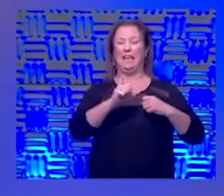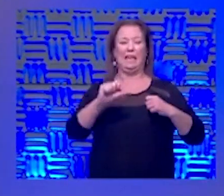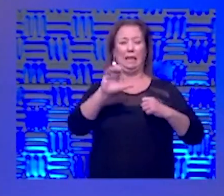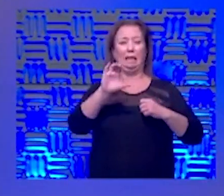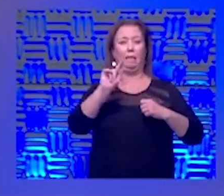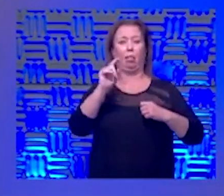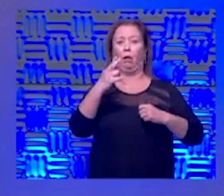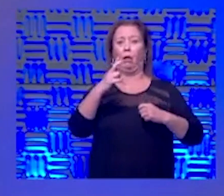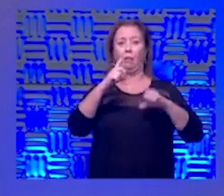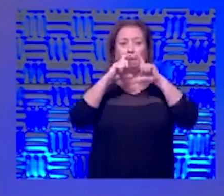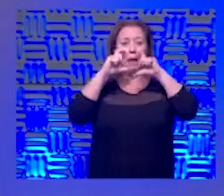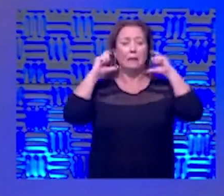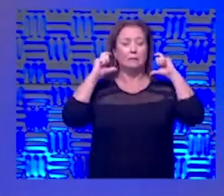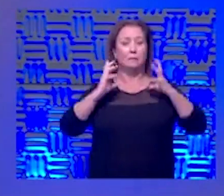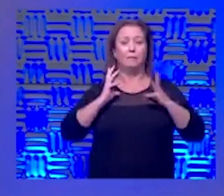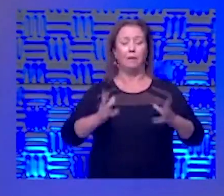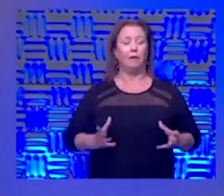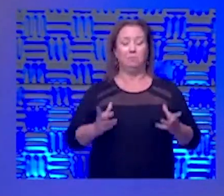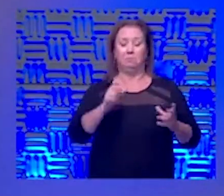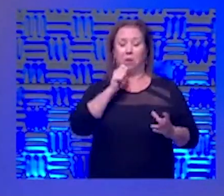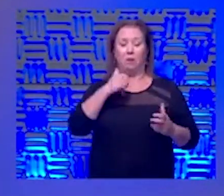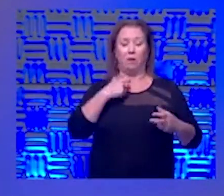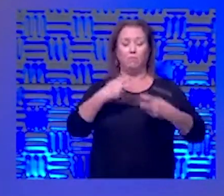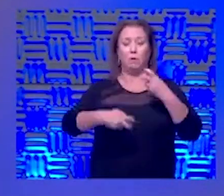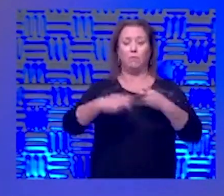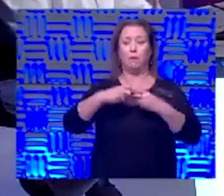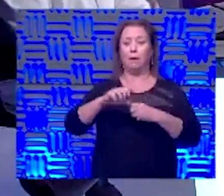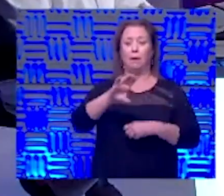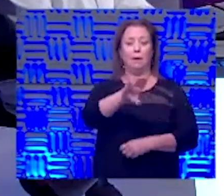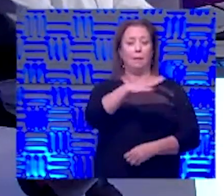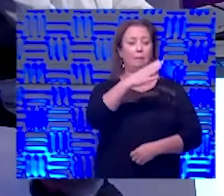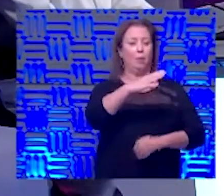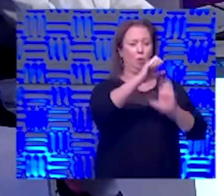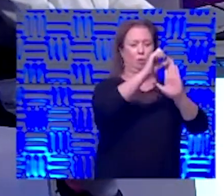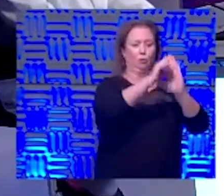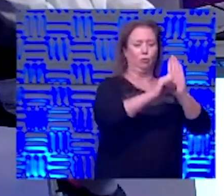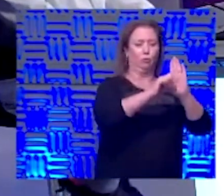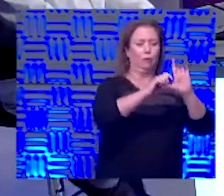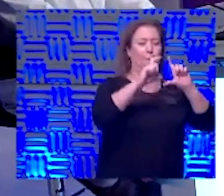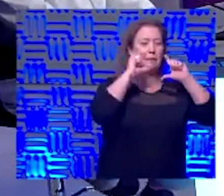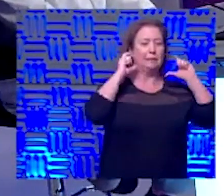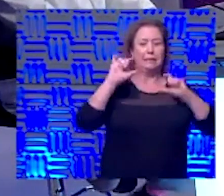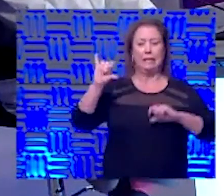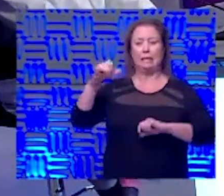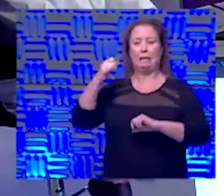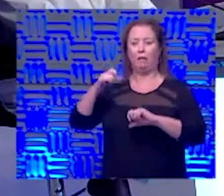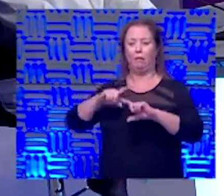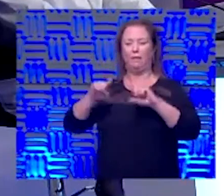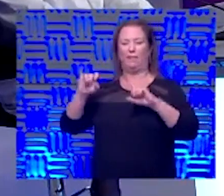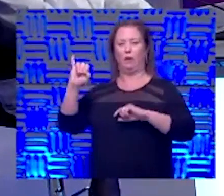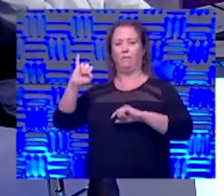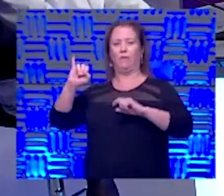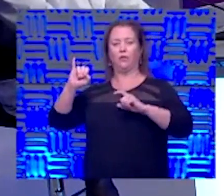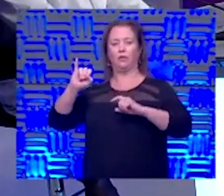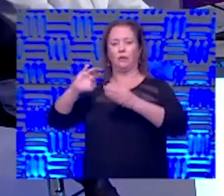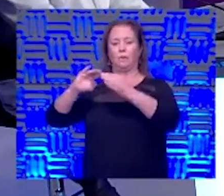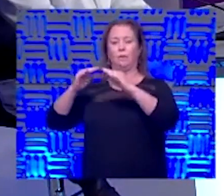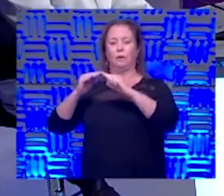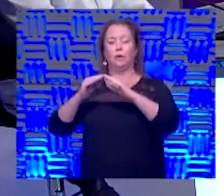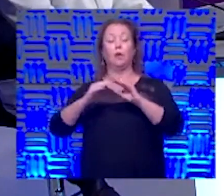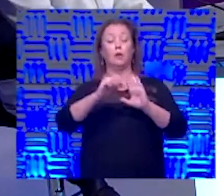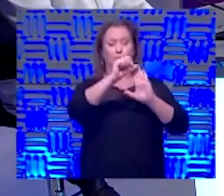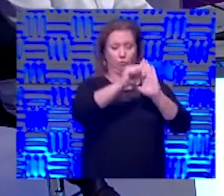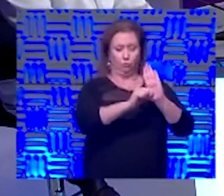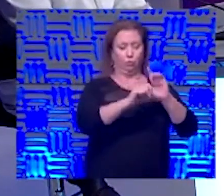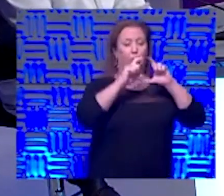mask is really going to be good. I don't necessarily have a problem Well, with and I think color. the blue masks are the surgical masks, and the yellow have a little different infection control rating. So the surgical